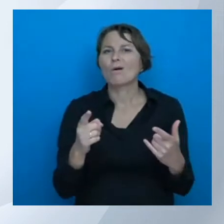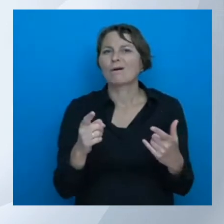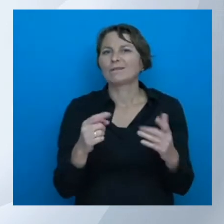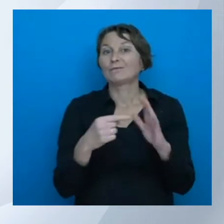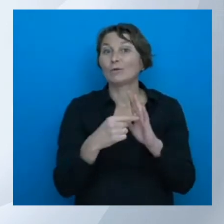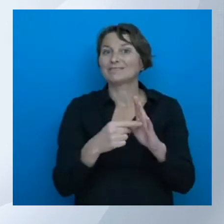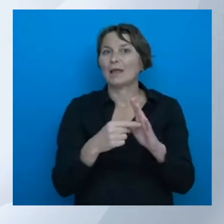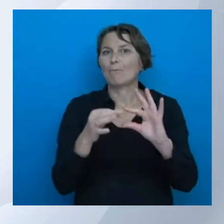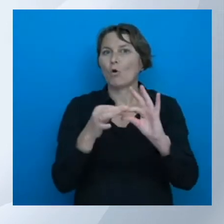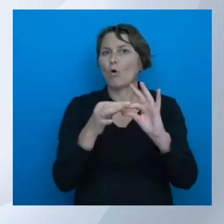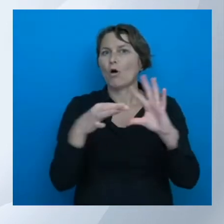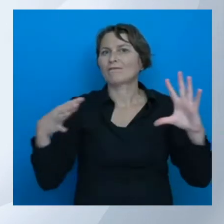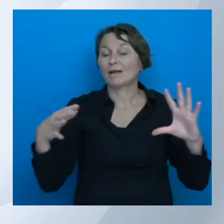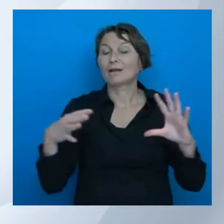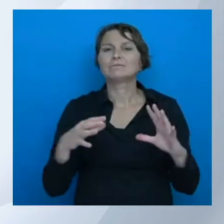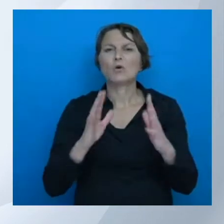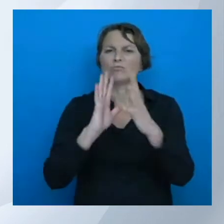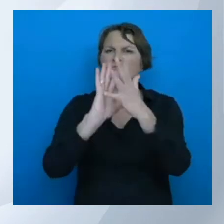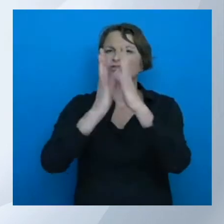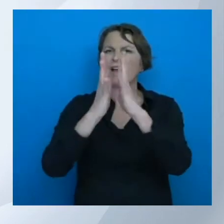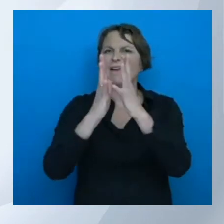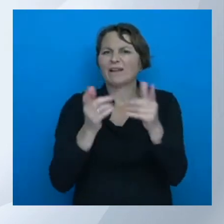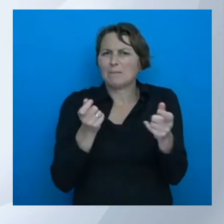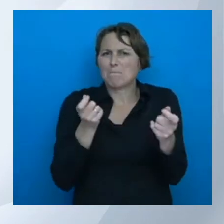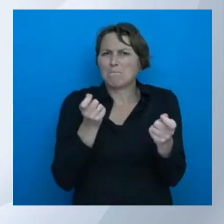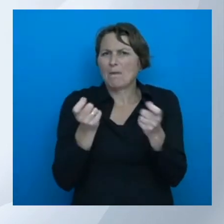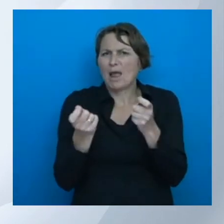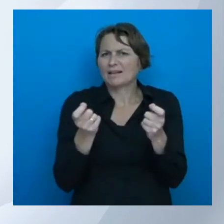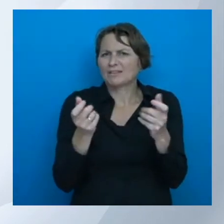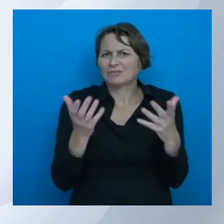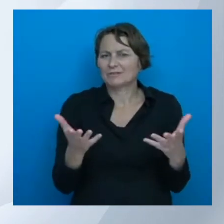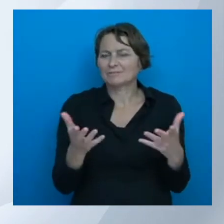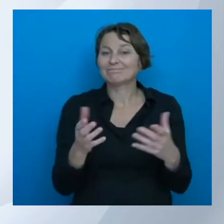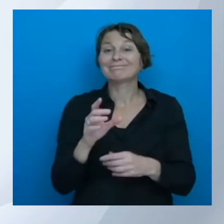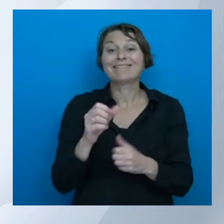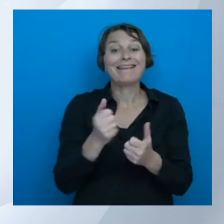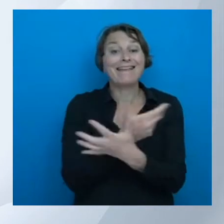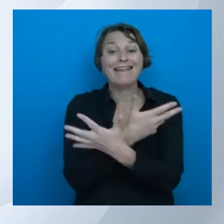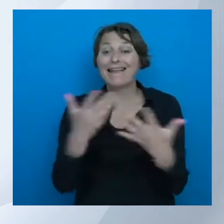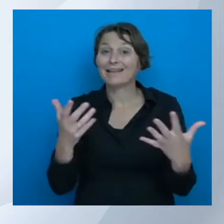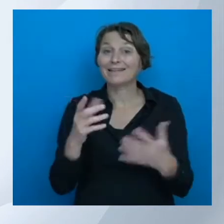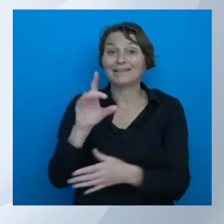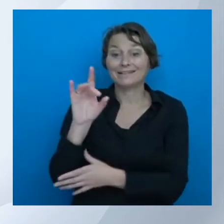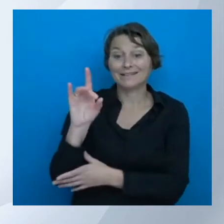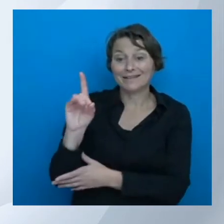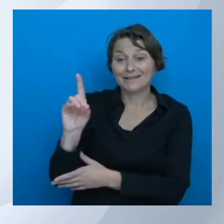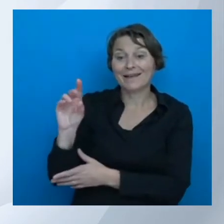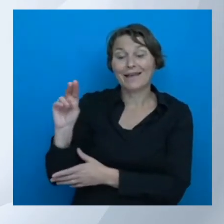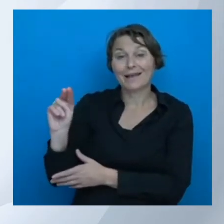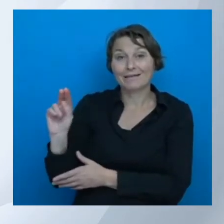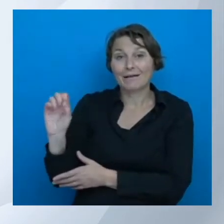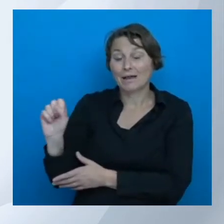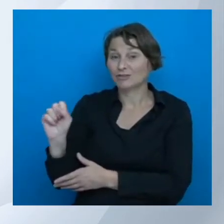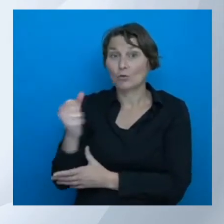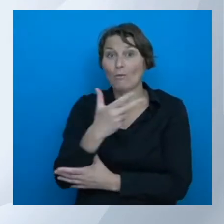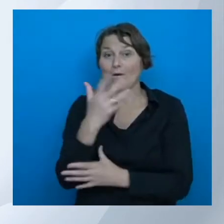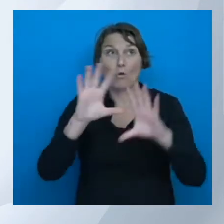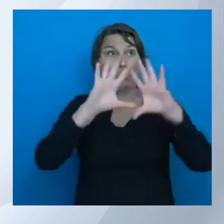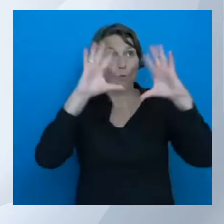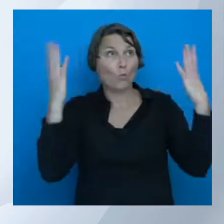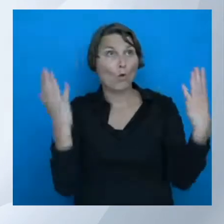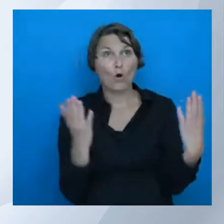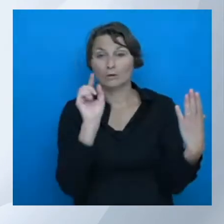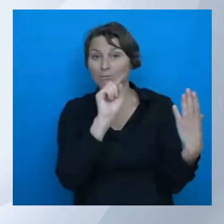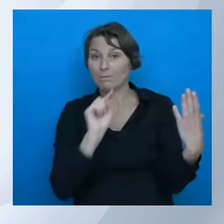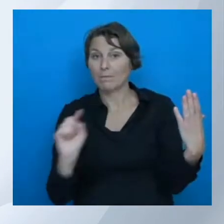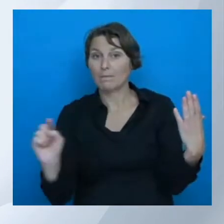Manager works is it is an anycast DNS service. That means they have servers deployed all over the world. When a user in